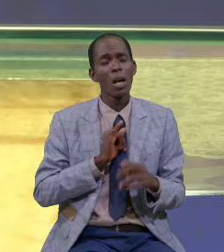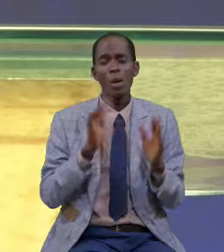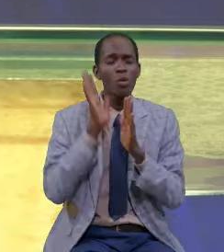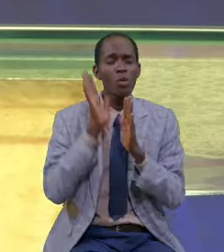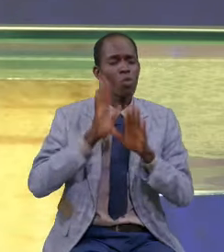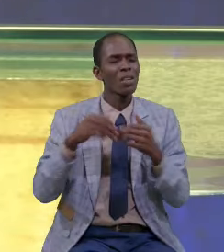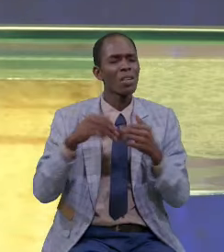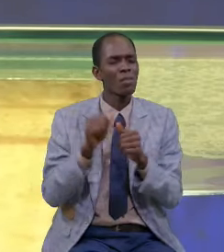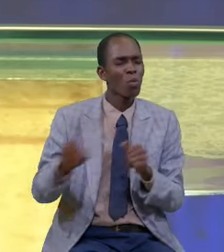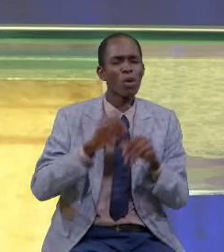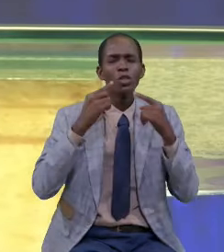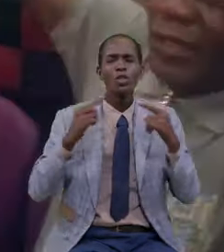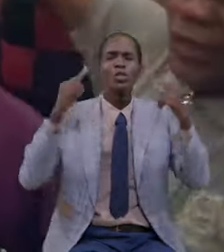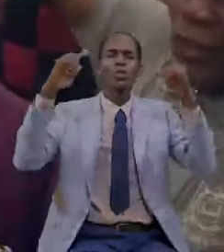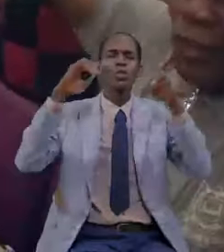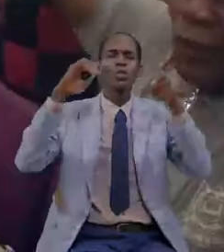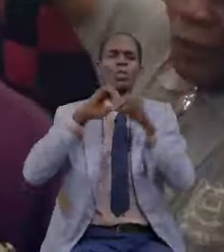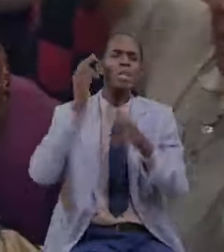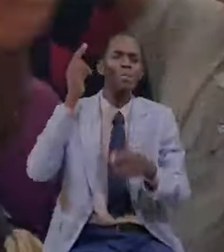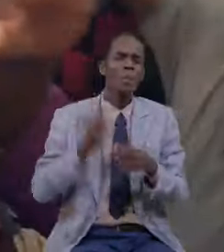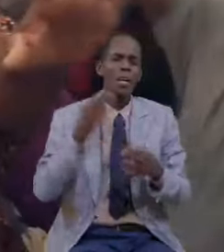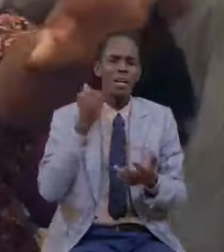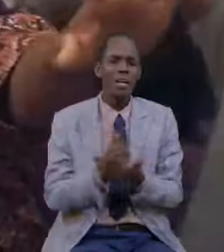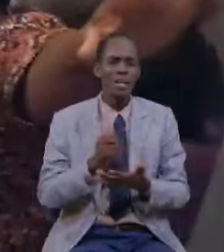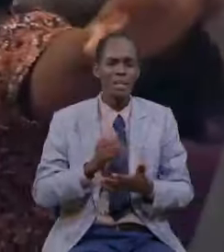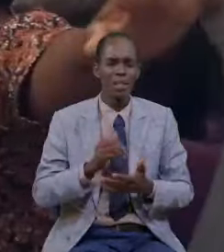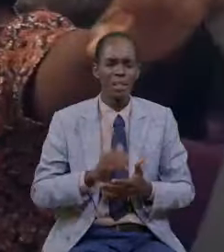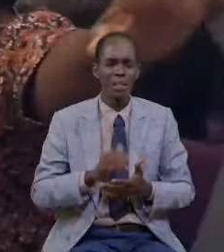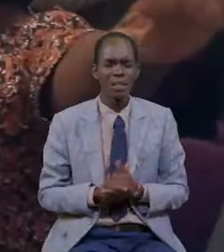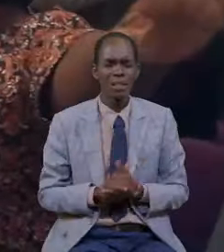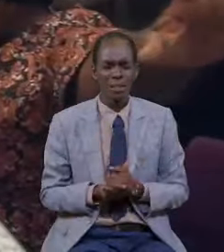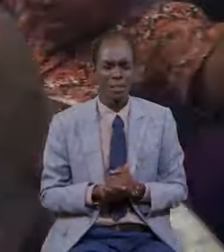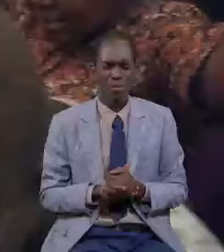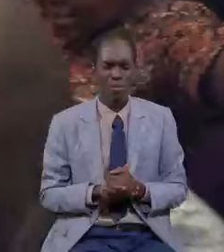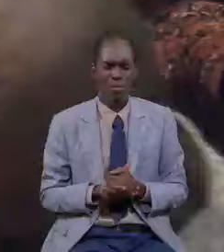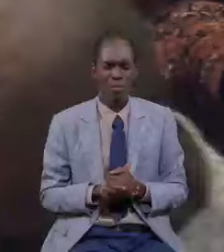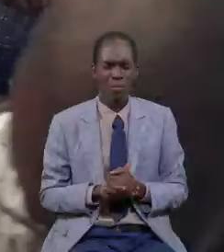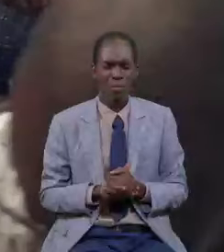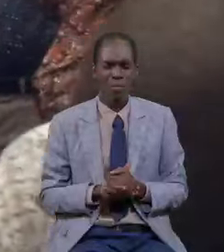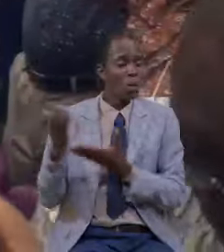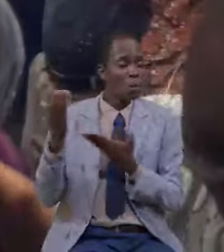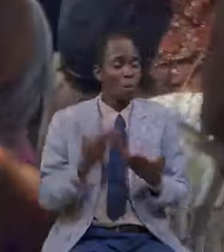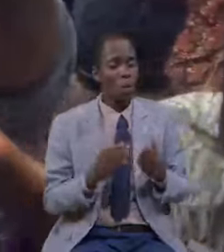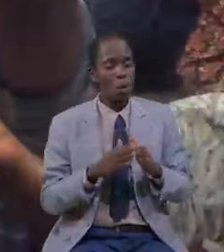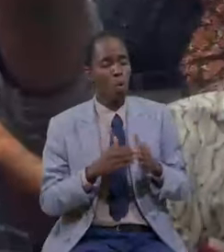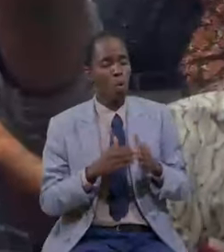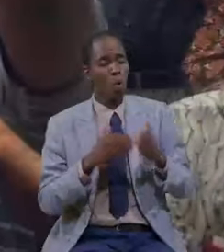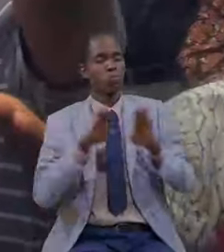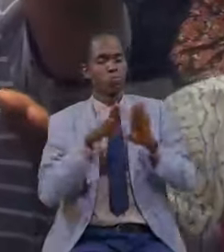breakthrough in Jesus' name. bring open doors before